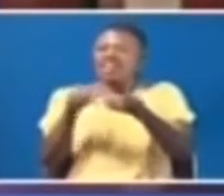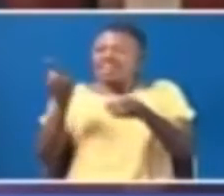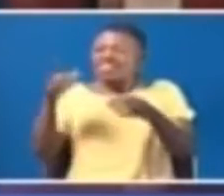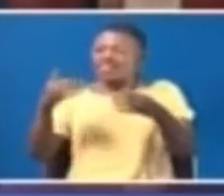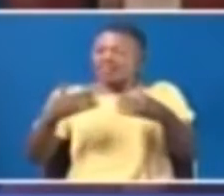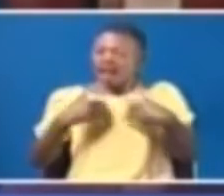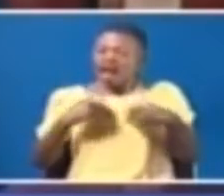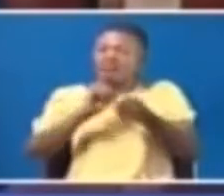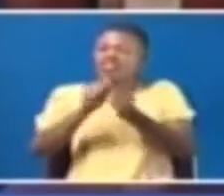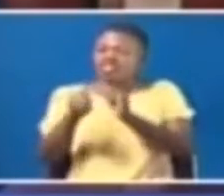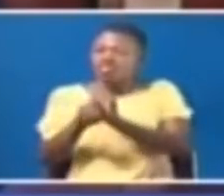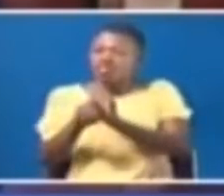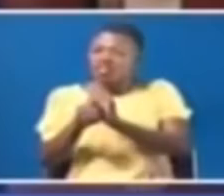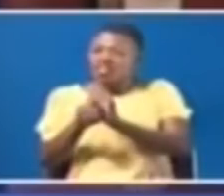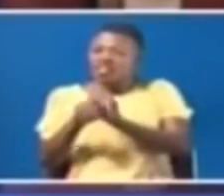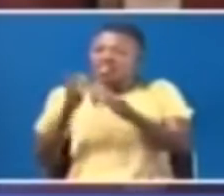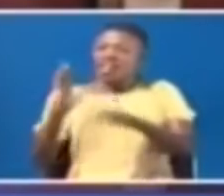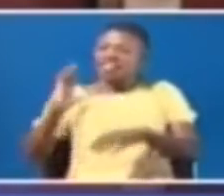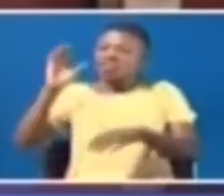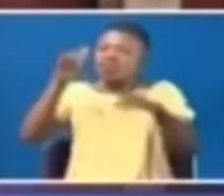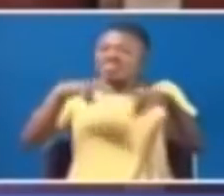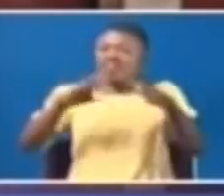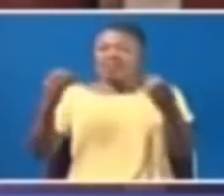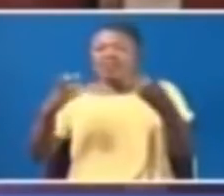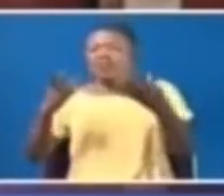also seeing the Chair of Agriculture and many other chairs.